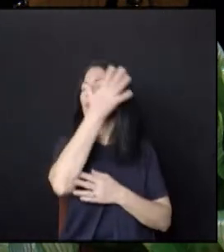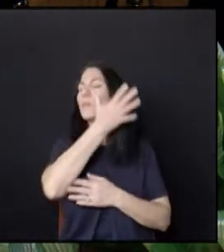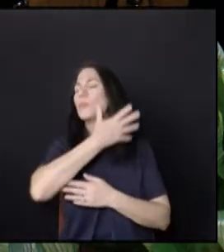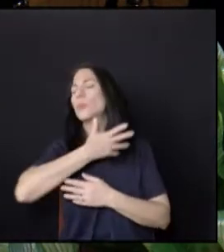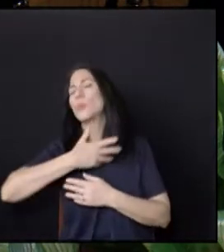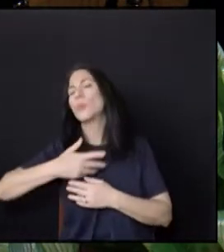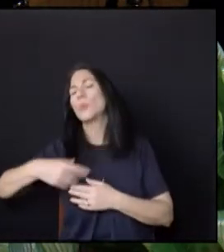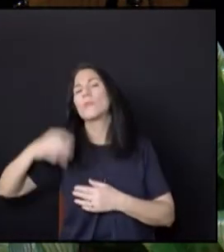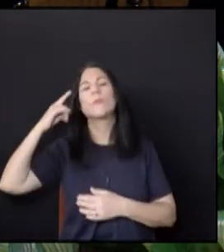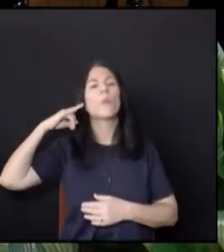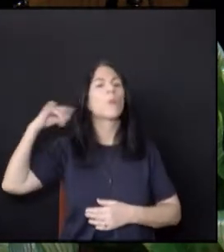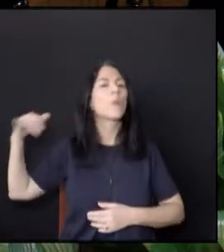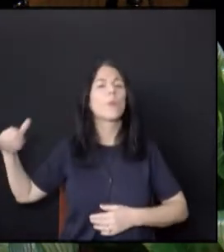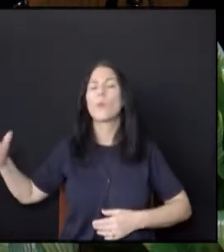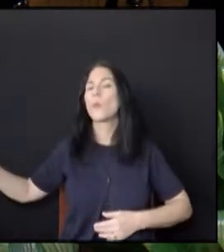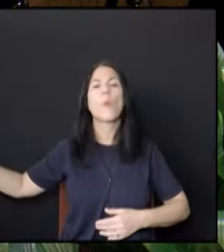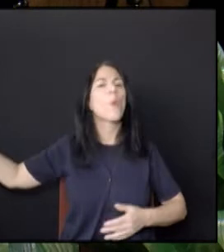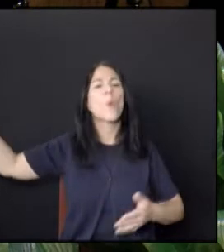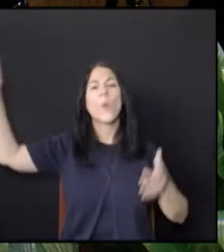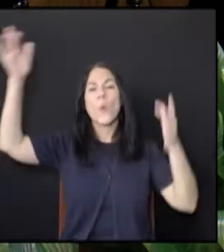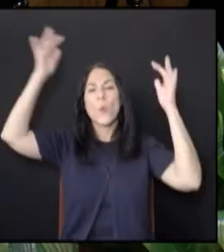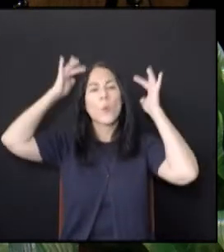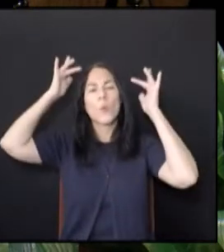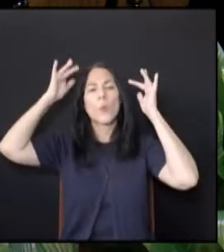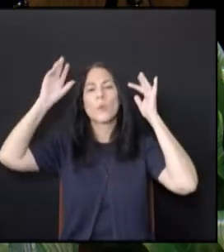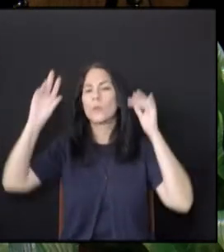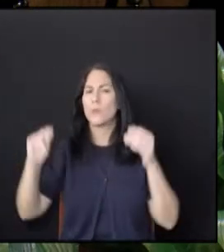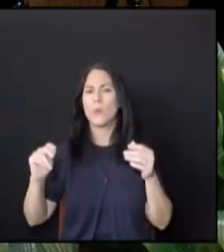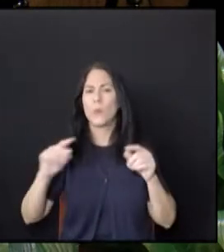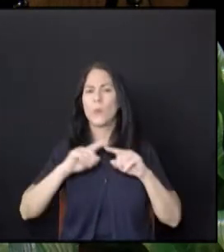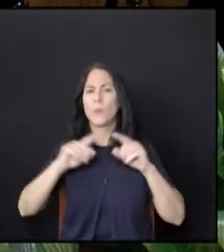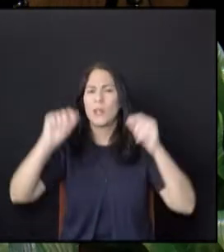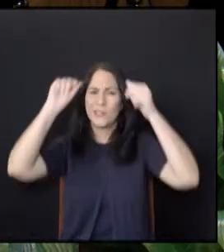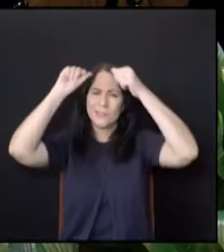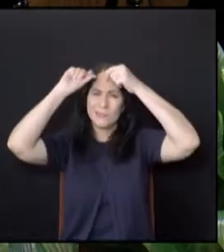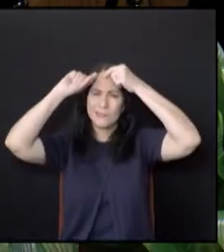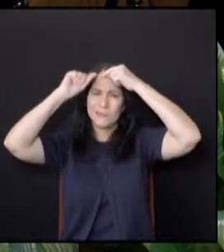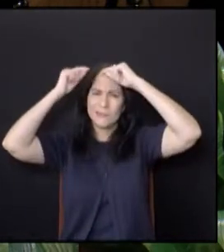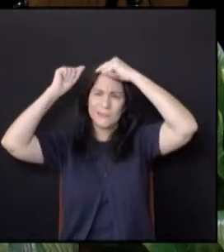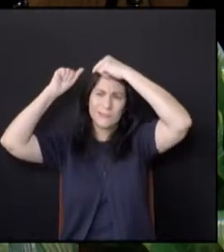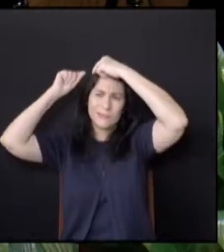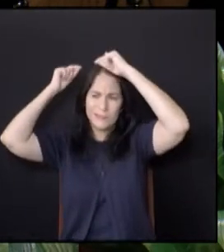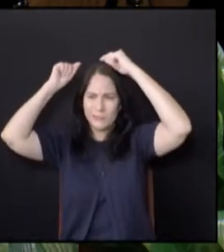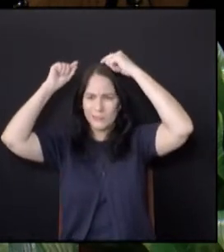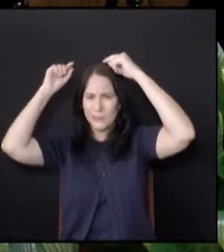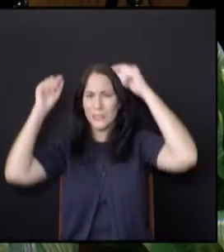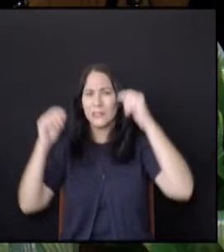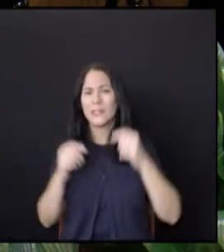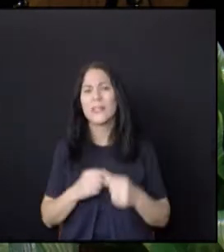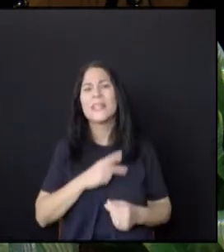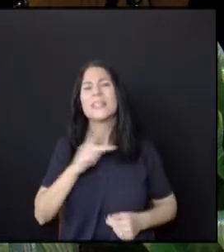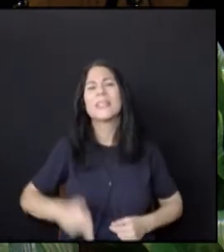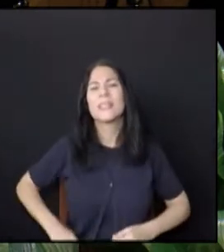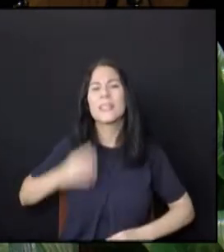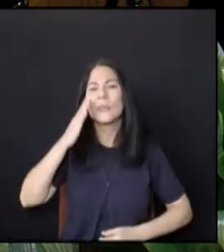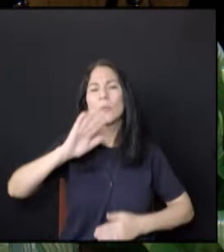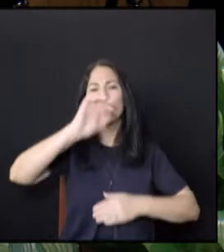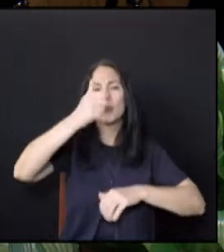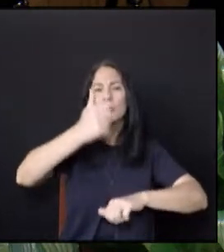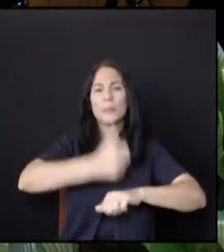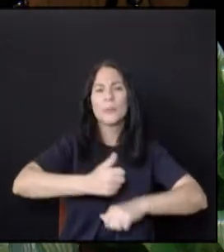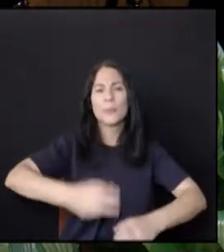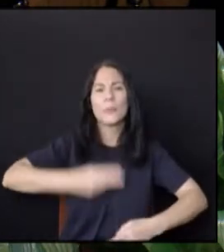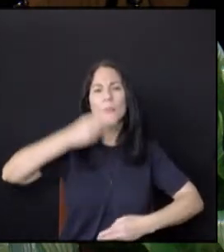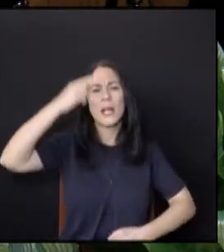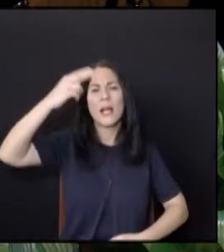gold, no, but with a crown of thorns. This is the king who will be high and lifted up,